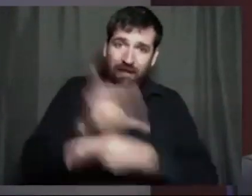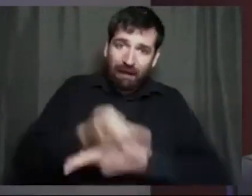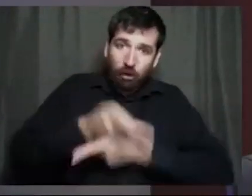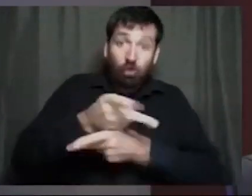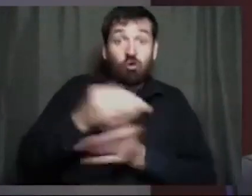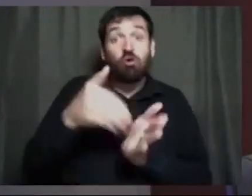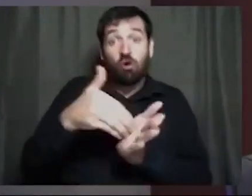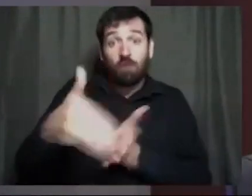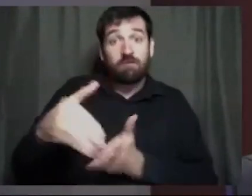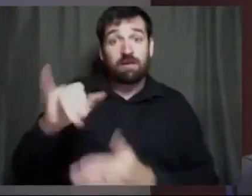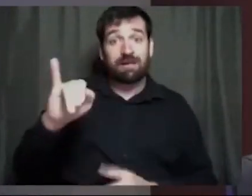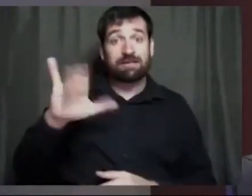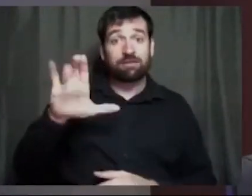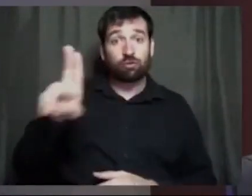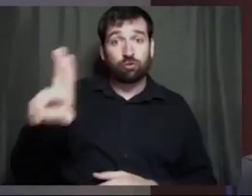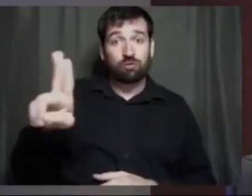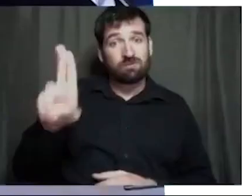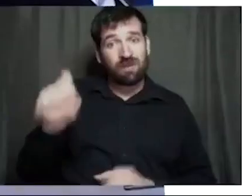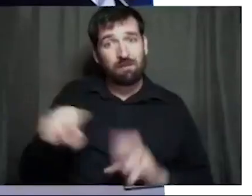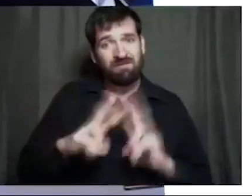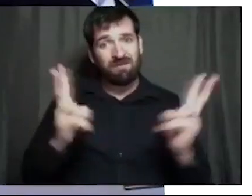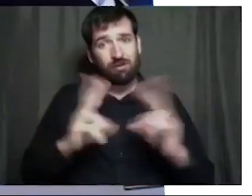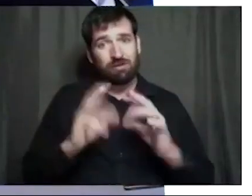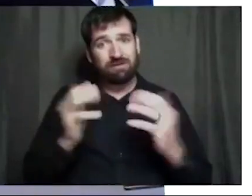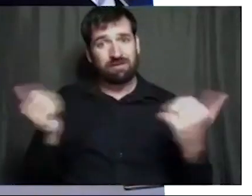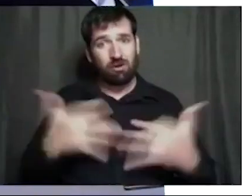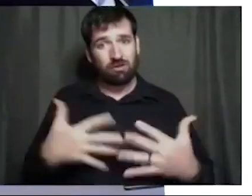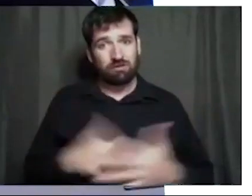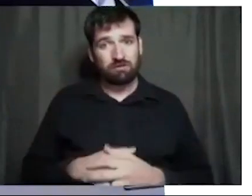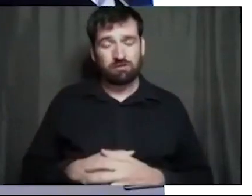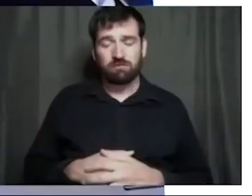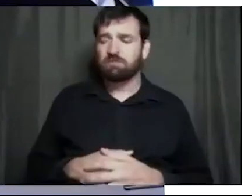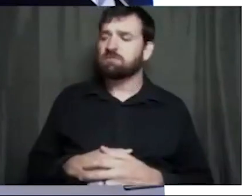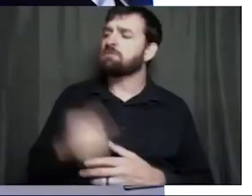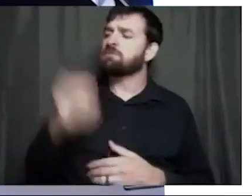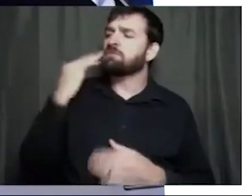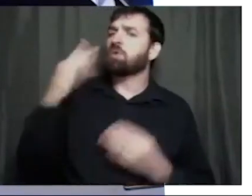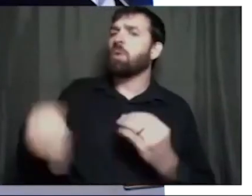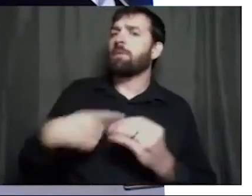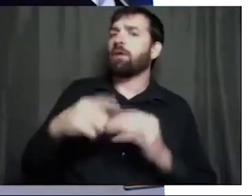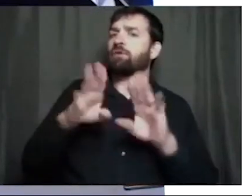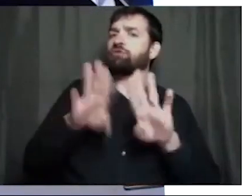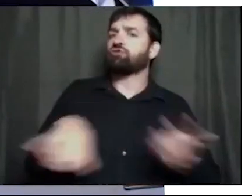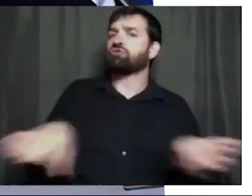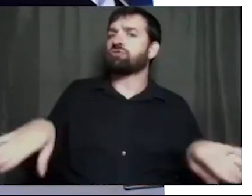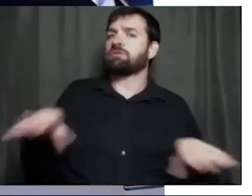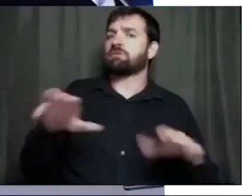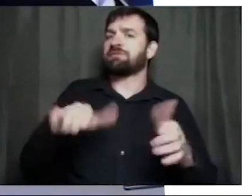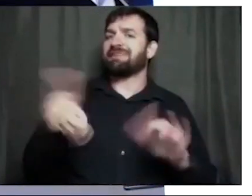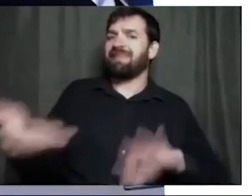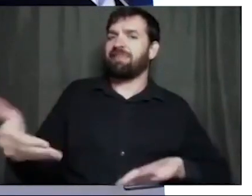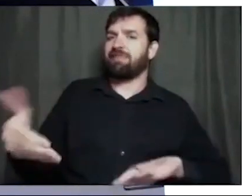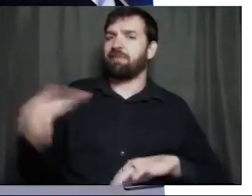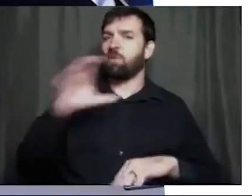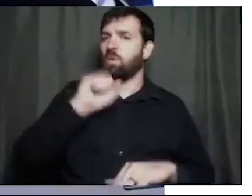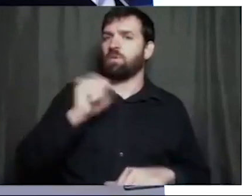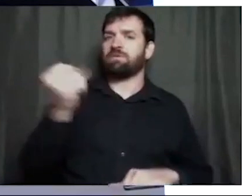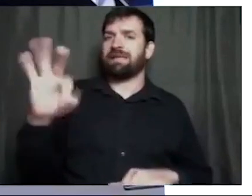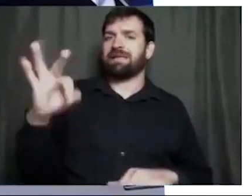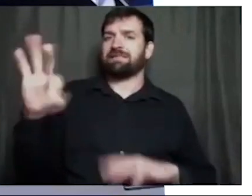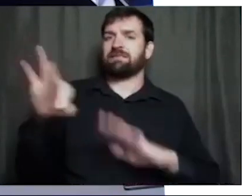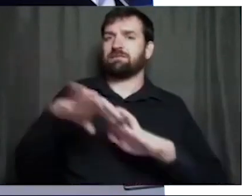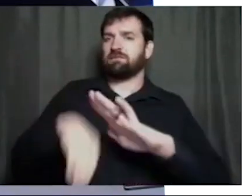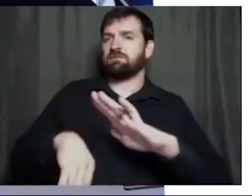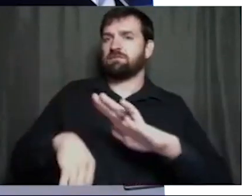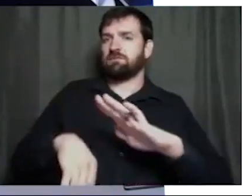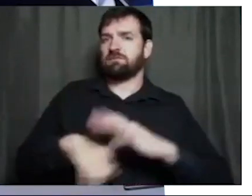and it can be scary. What do we know about the deaths of kids under 19? If